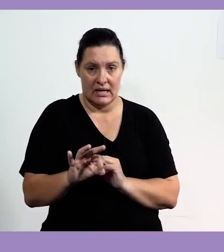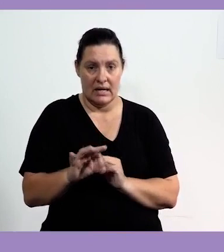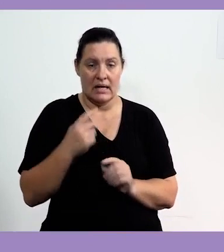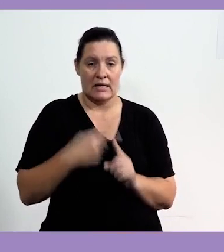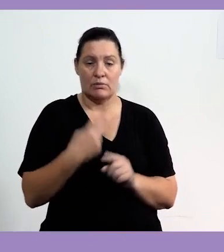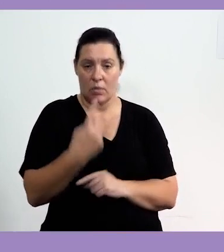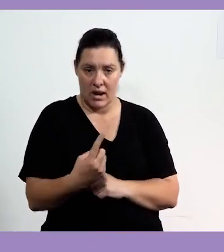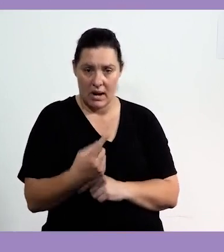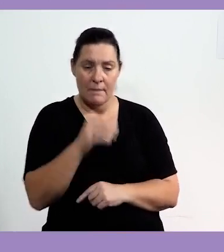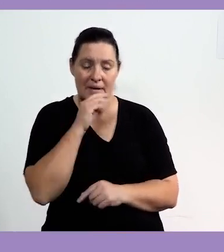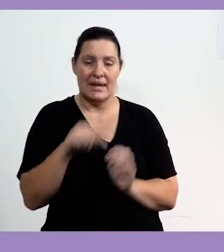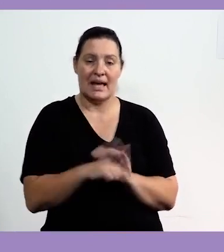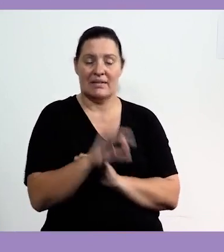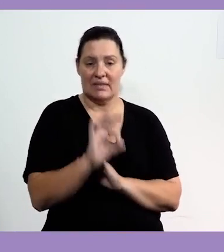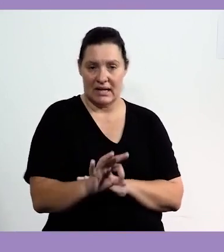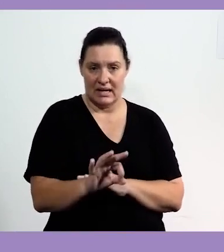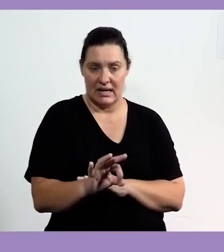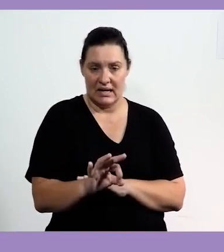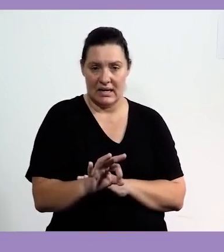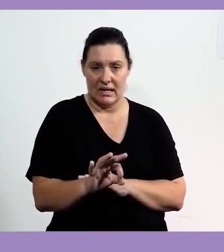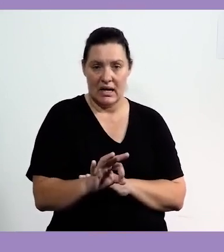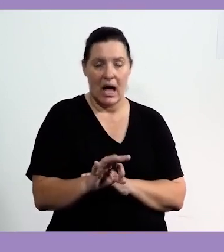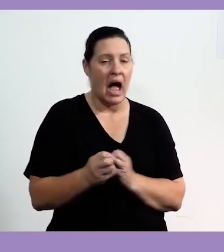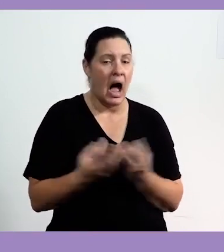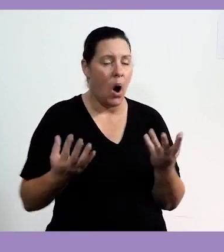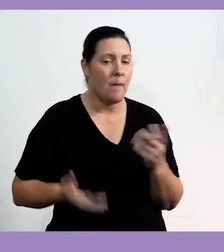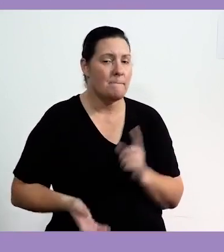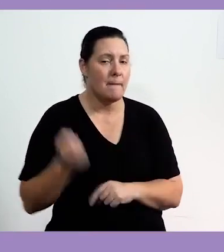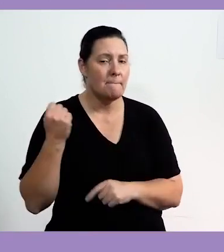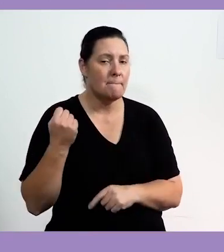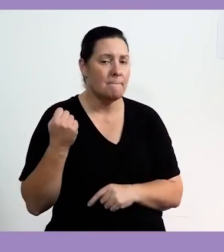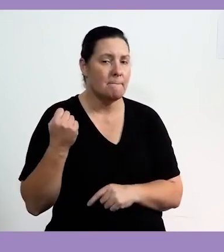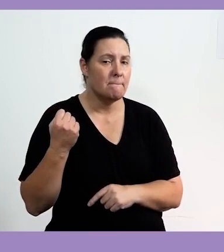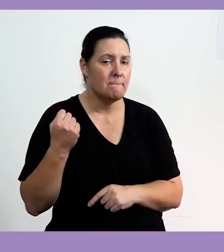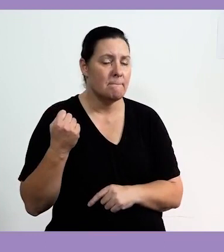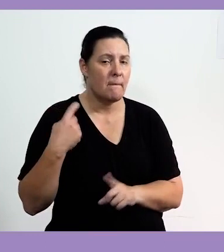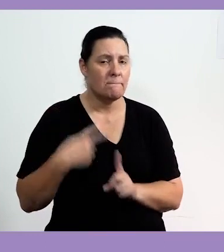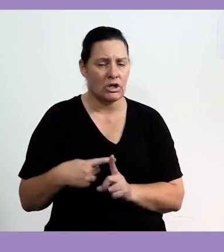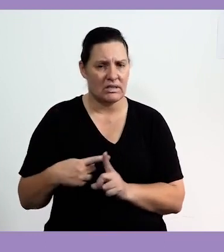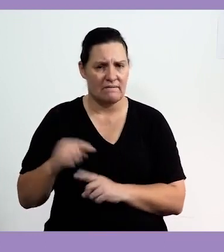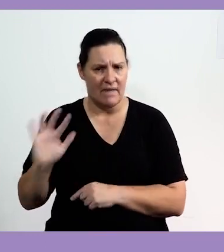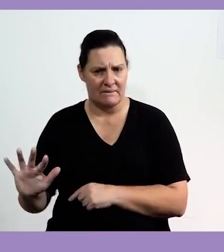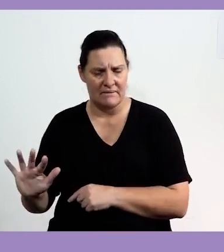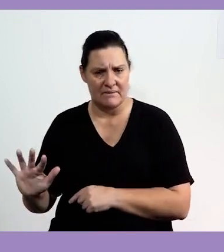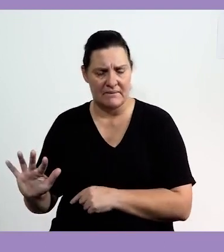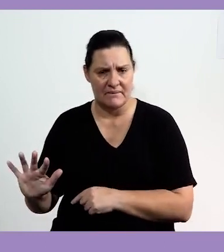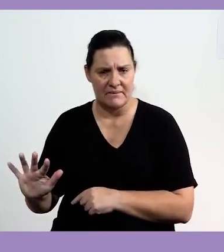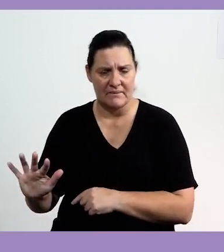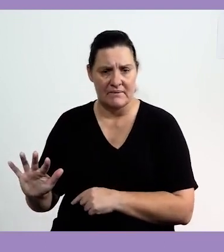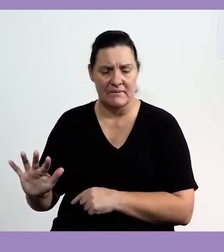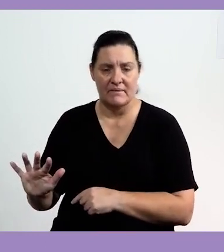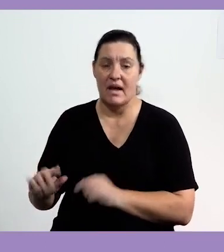we know negative 3 multiplied by 1 is negative 3. So from negative 3, how do I get to a positive